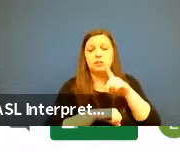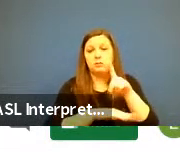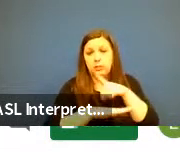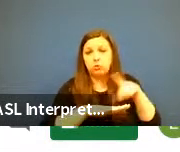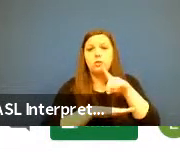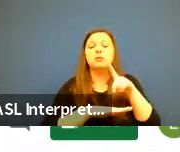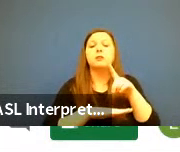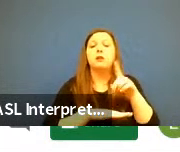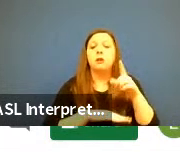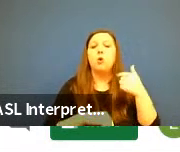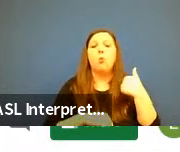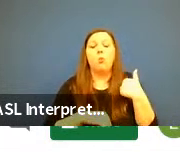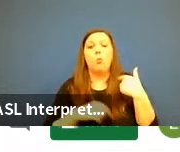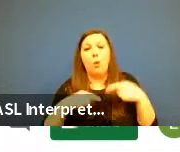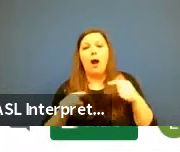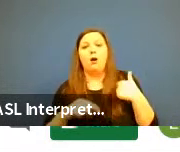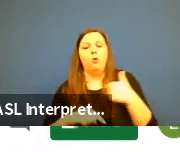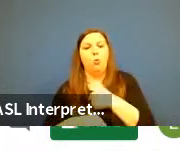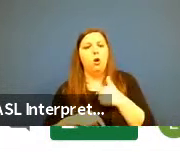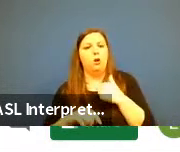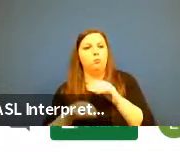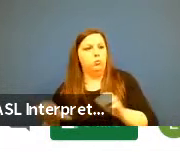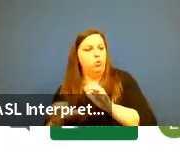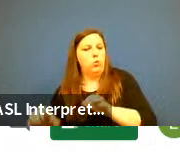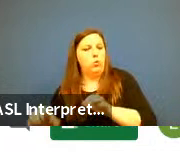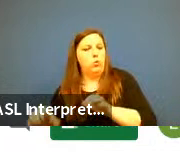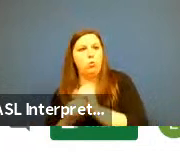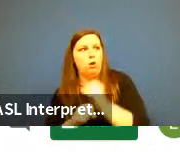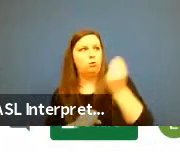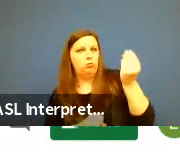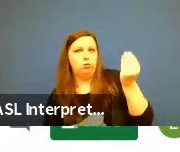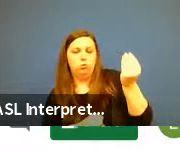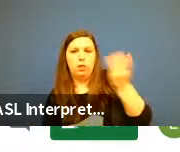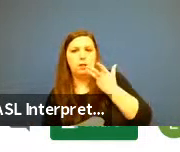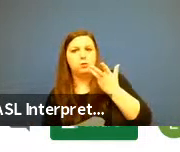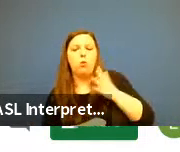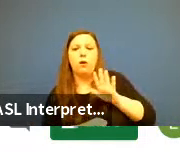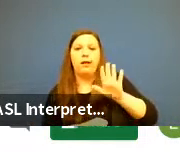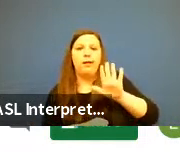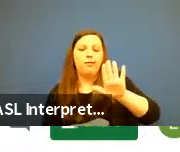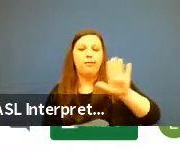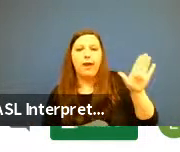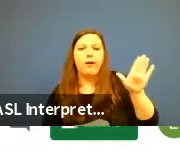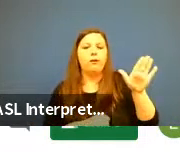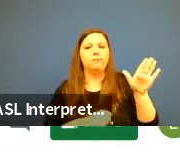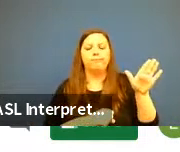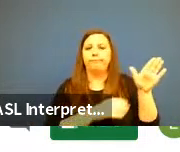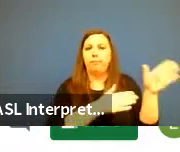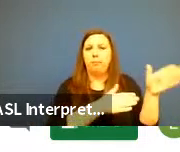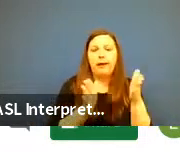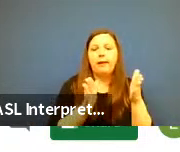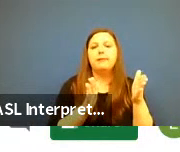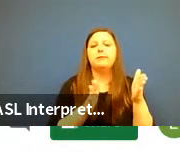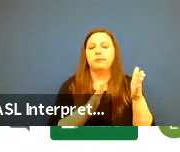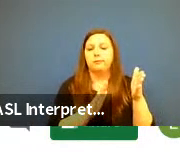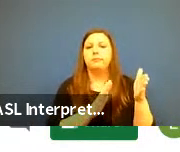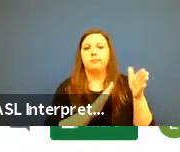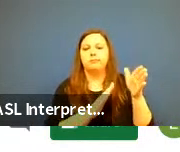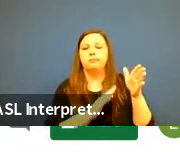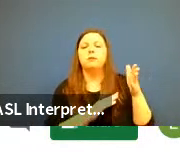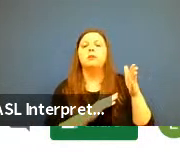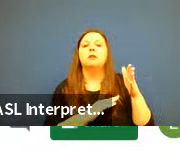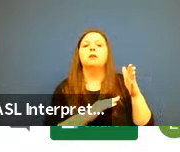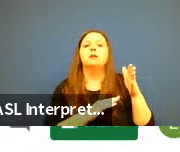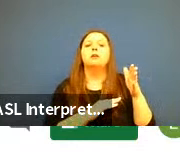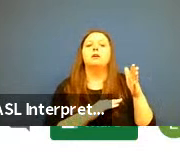to really inform us as we move forward. But I'm just trying to get a general consensus